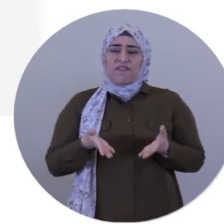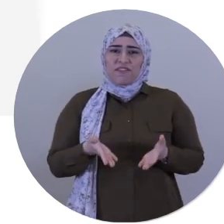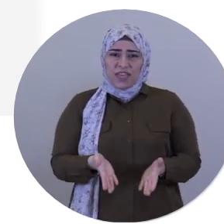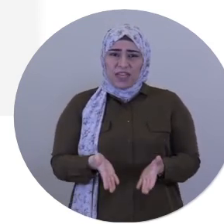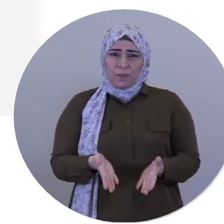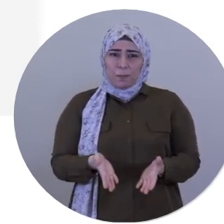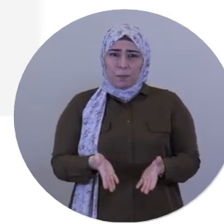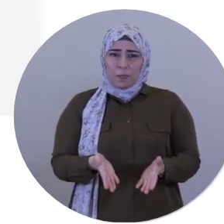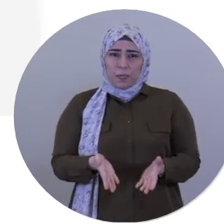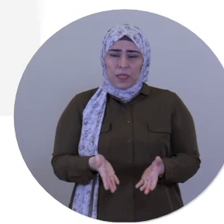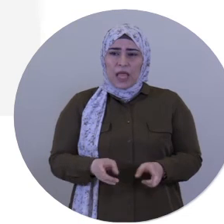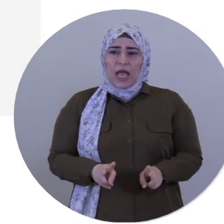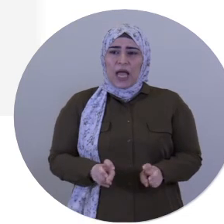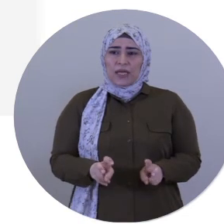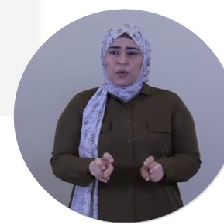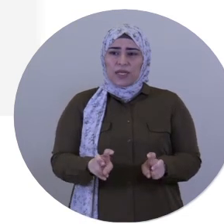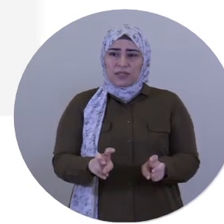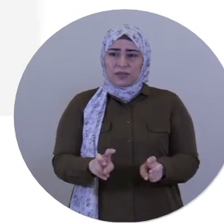example in one sentence.